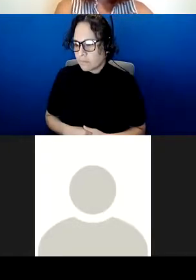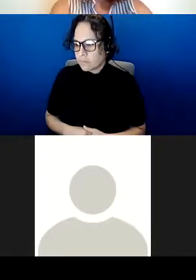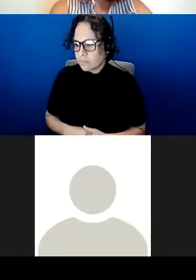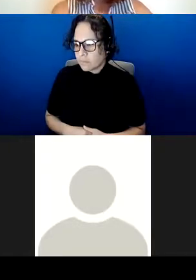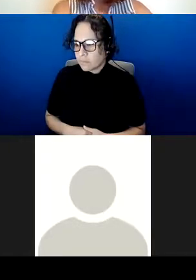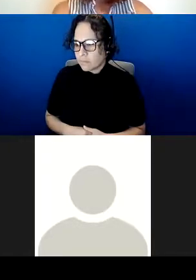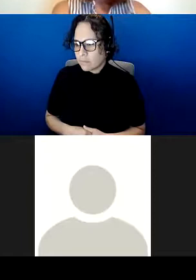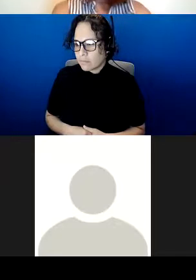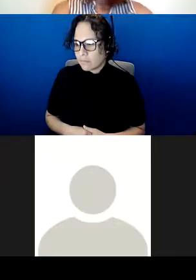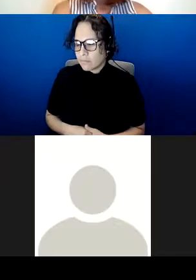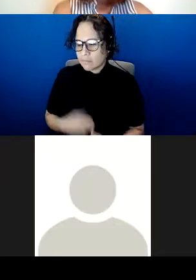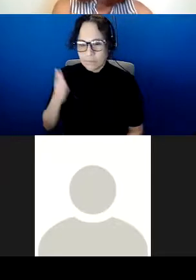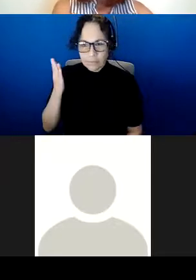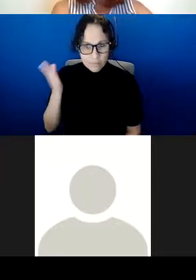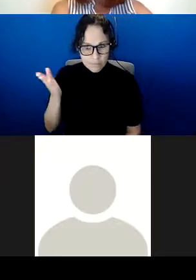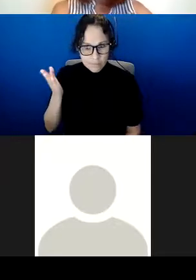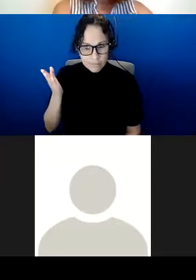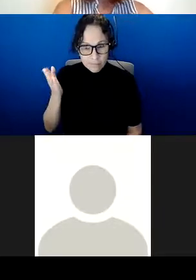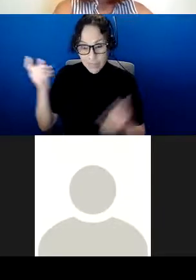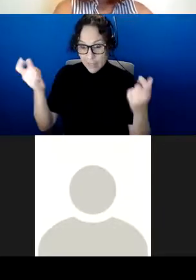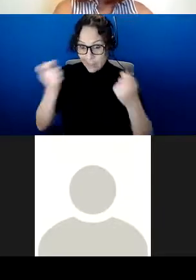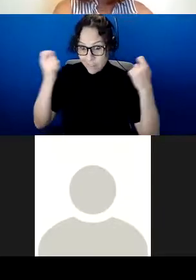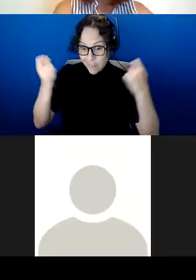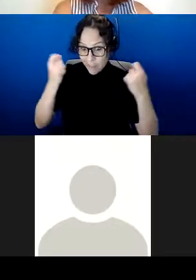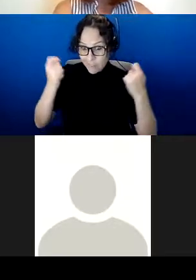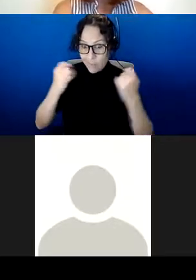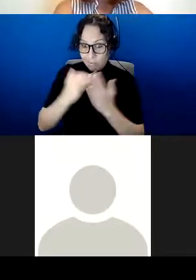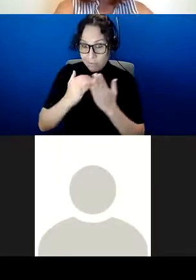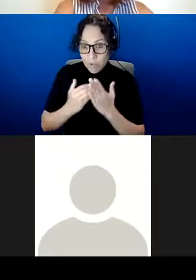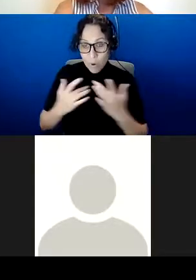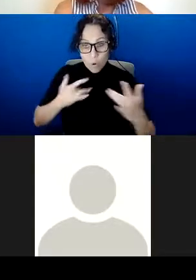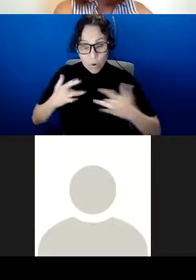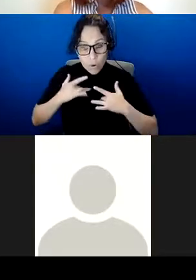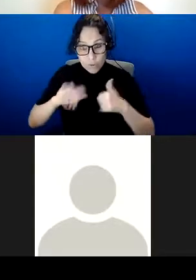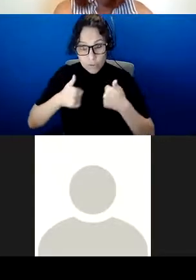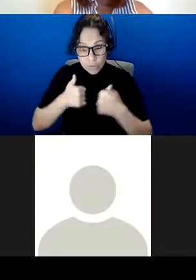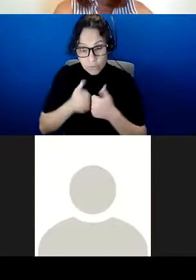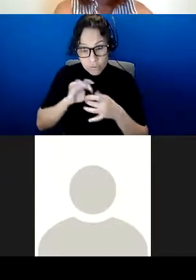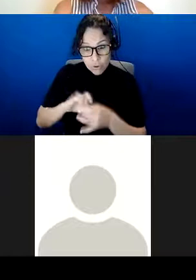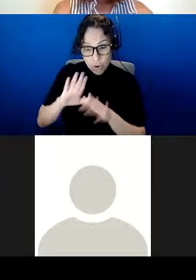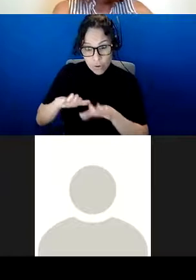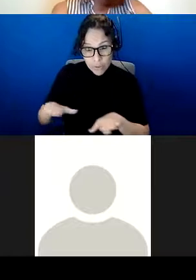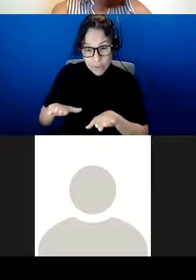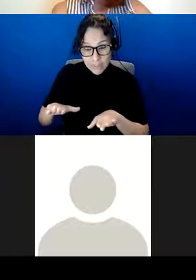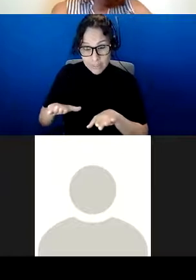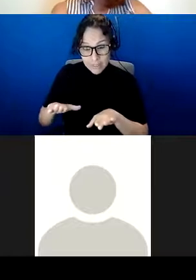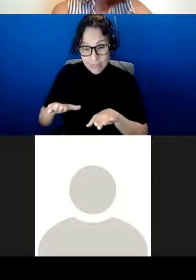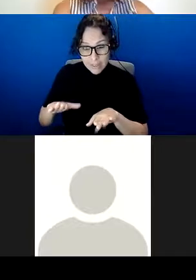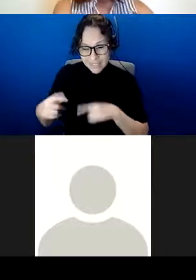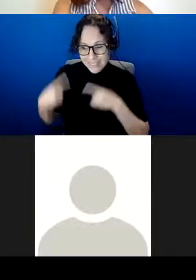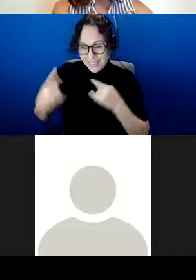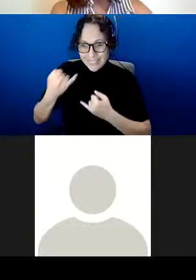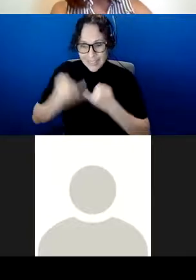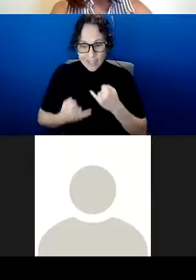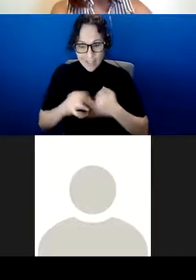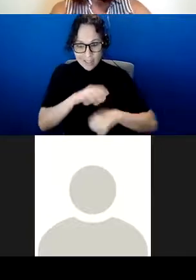This is a great way to list celebrations, concerns, or challenges since your child's last visit. What's working well